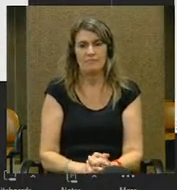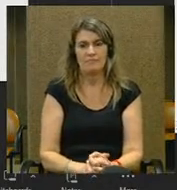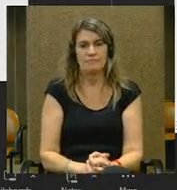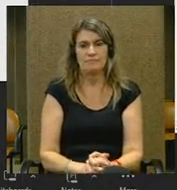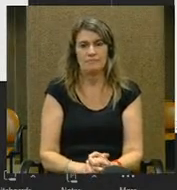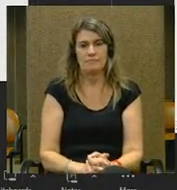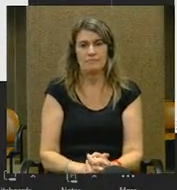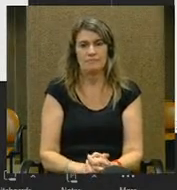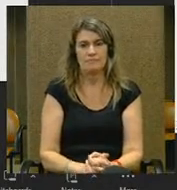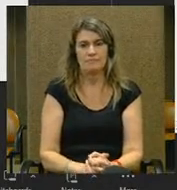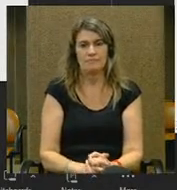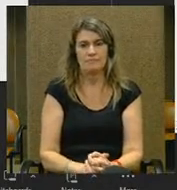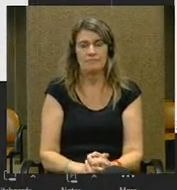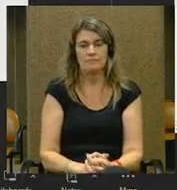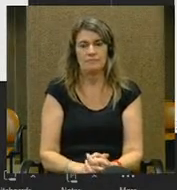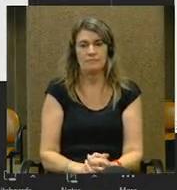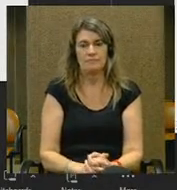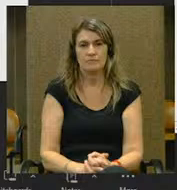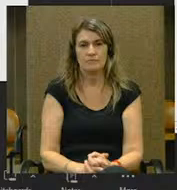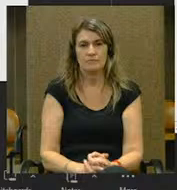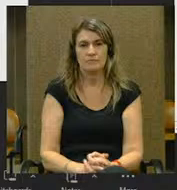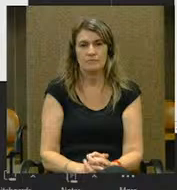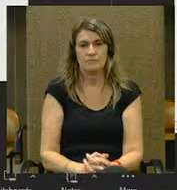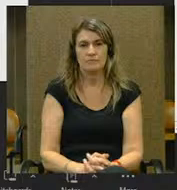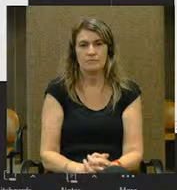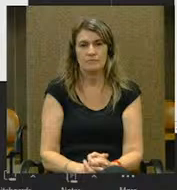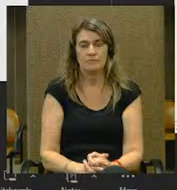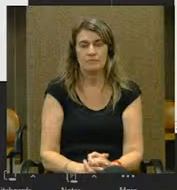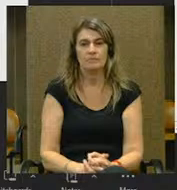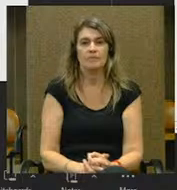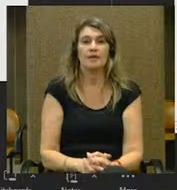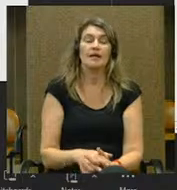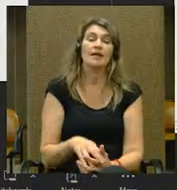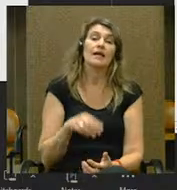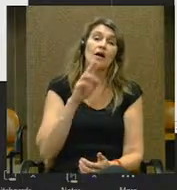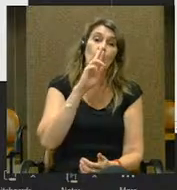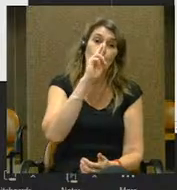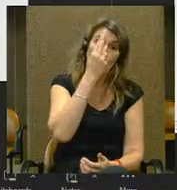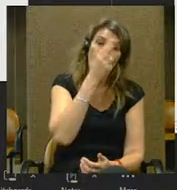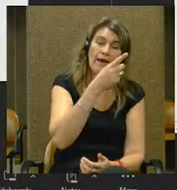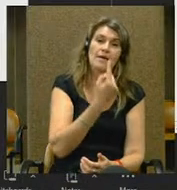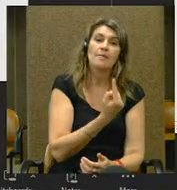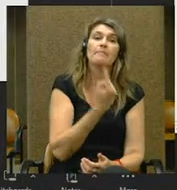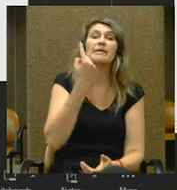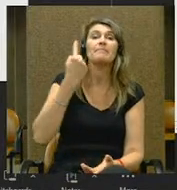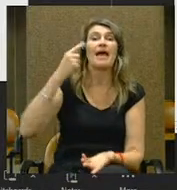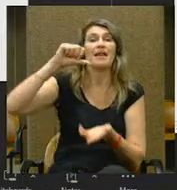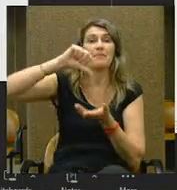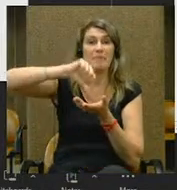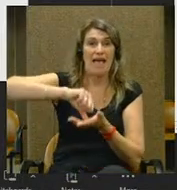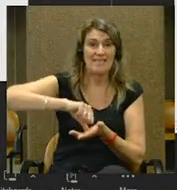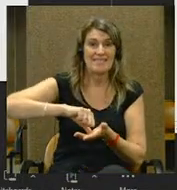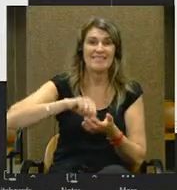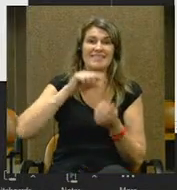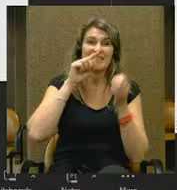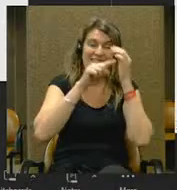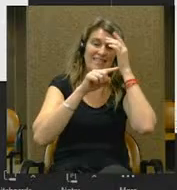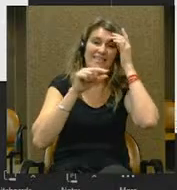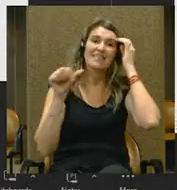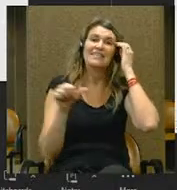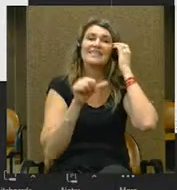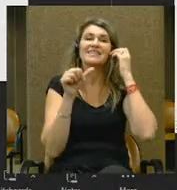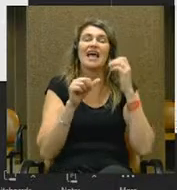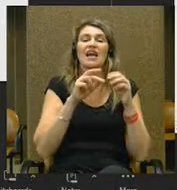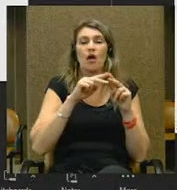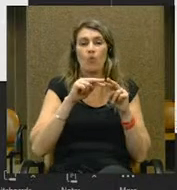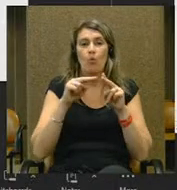world to regulate cannabis, and Canada followed in Uruguay's footsteps. And I